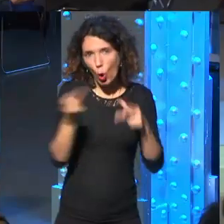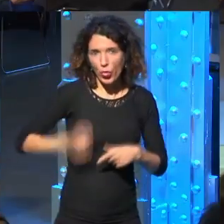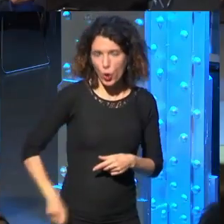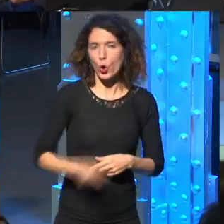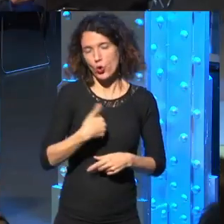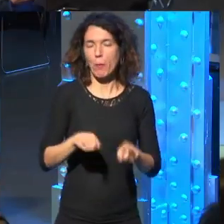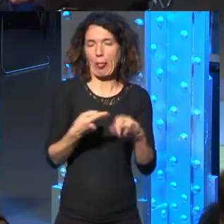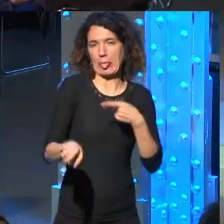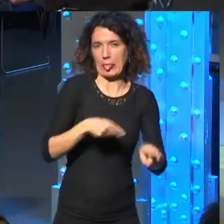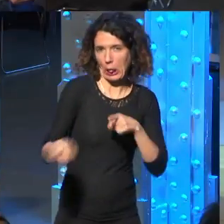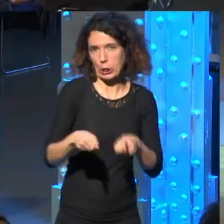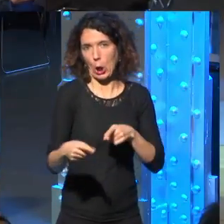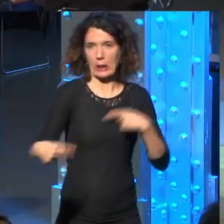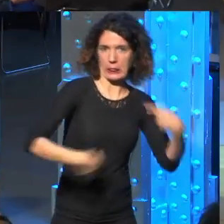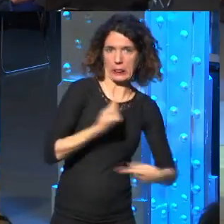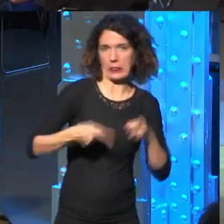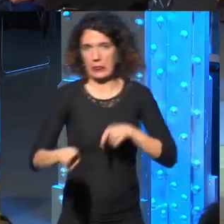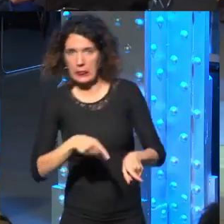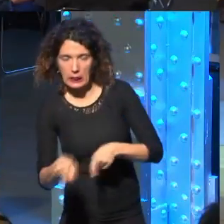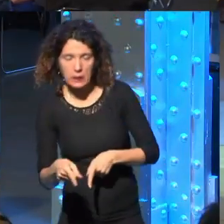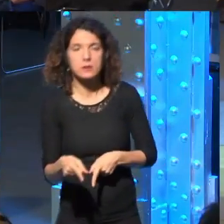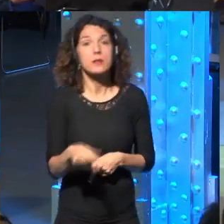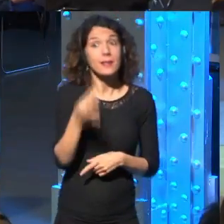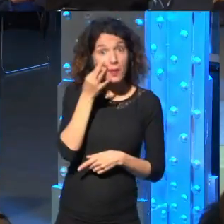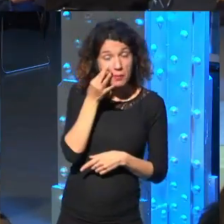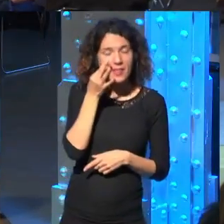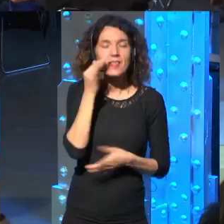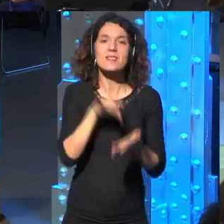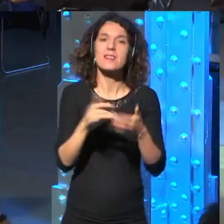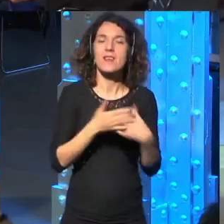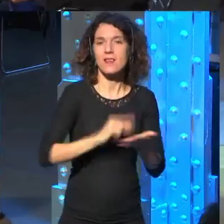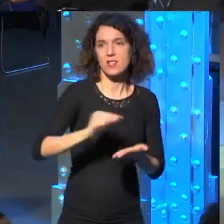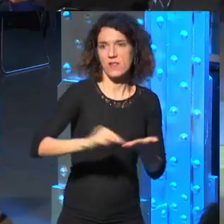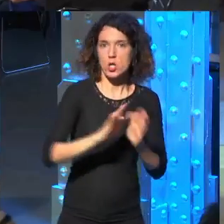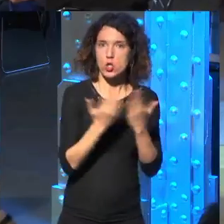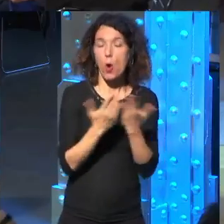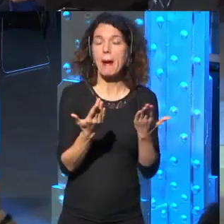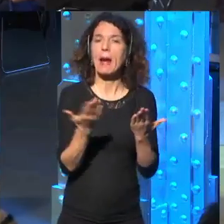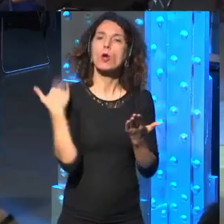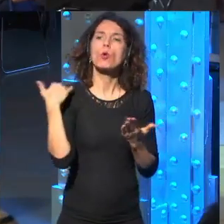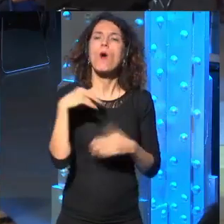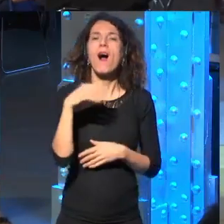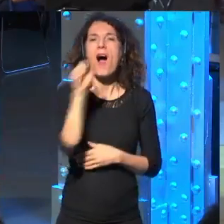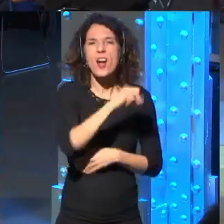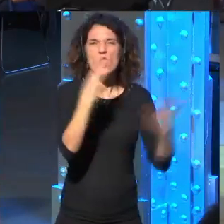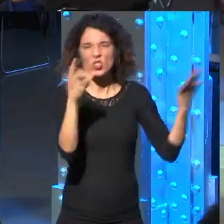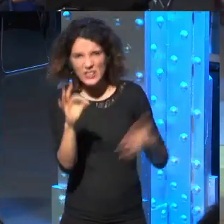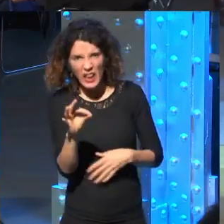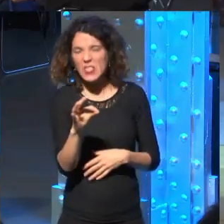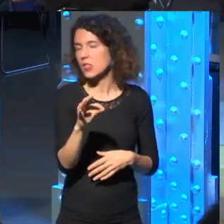is supposed to be a realist novel that we were supposed to write in 1970s. Yeah. And I wrote it in